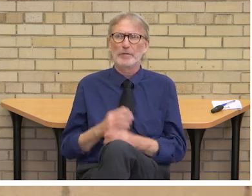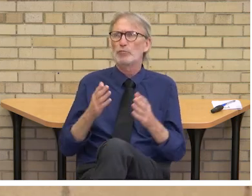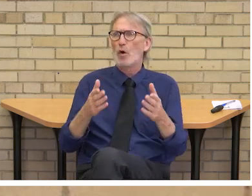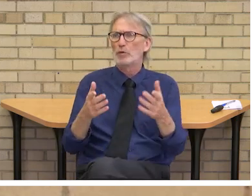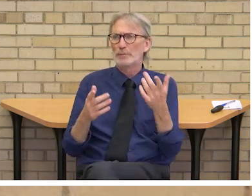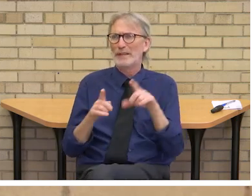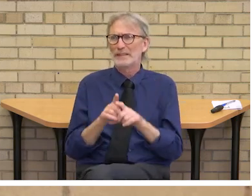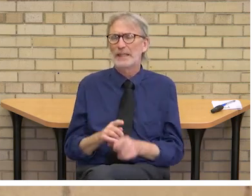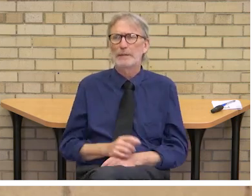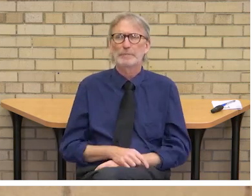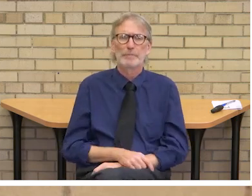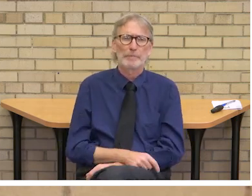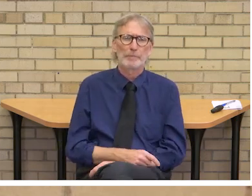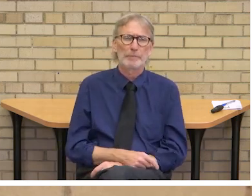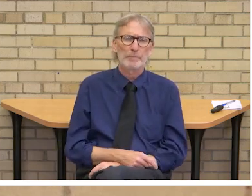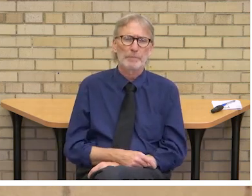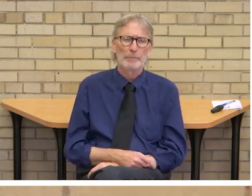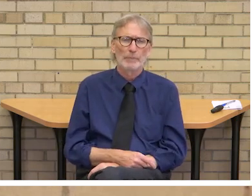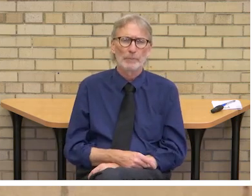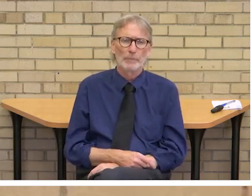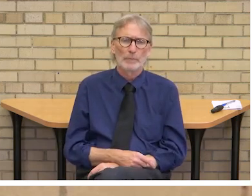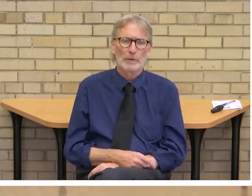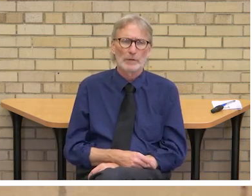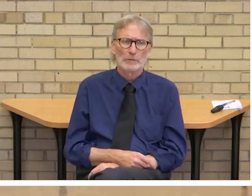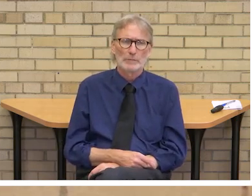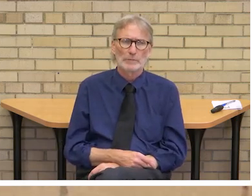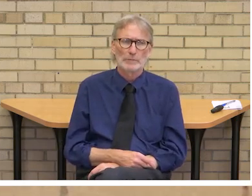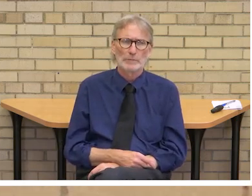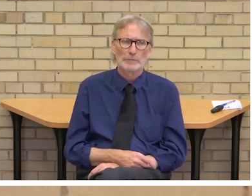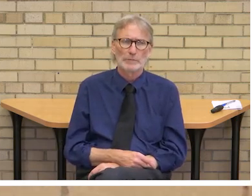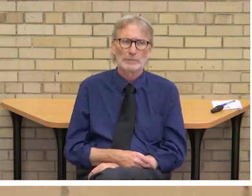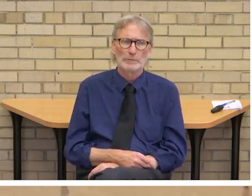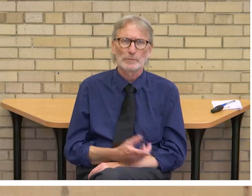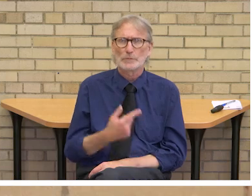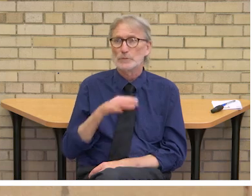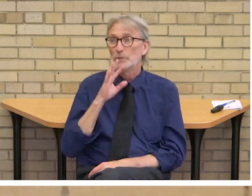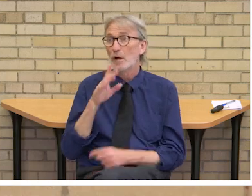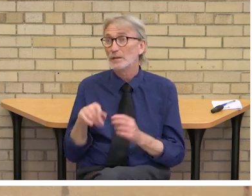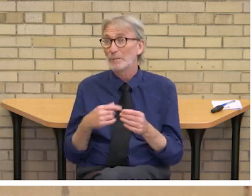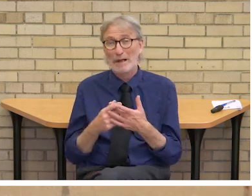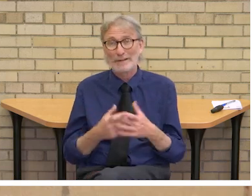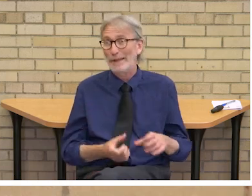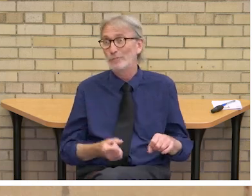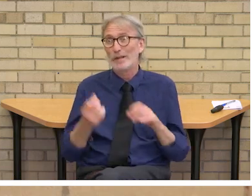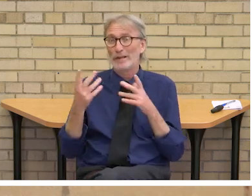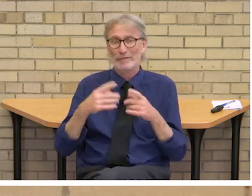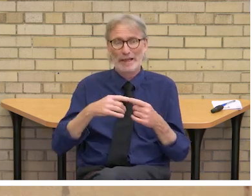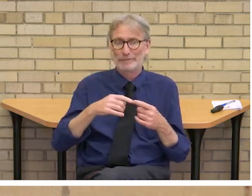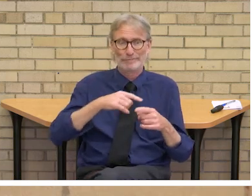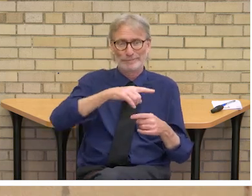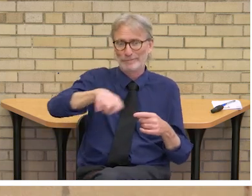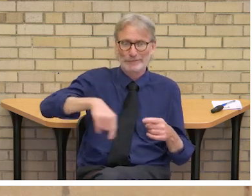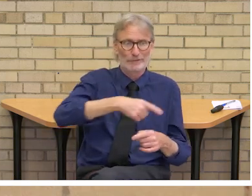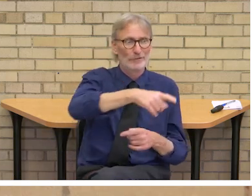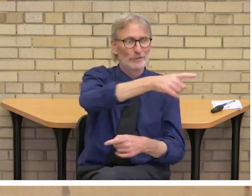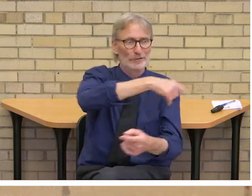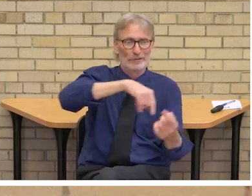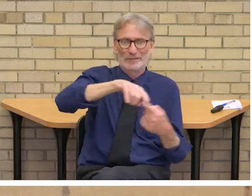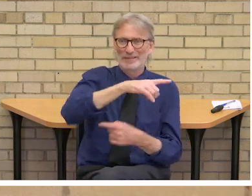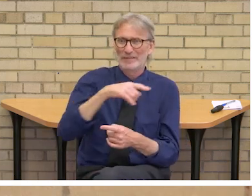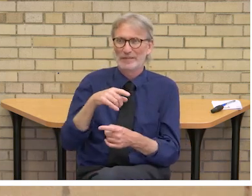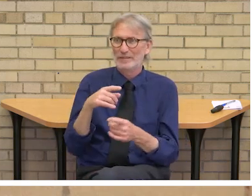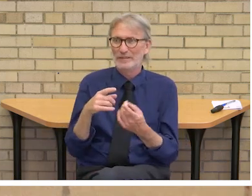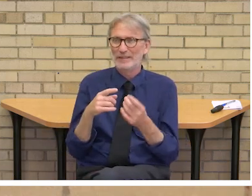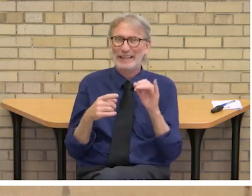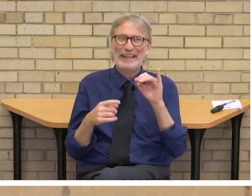There had been some talk about removing the entire interchange, but there wasn't